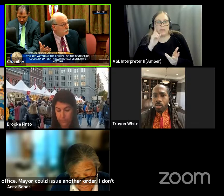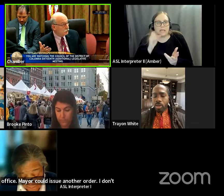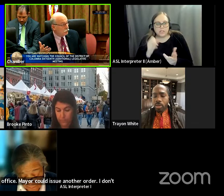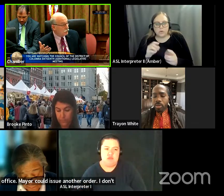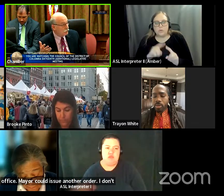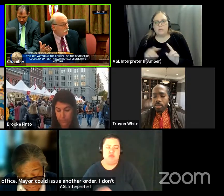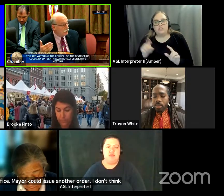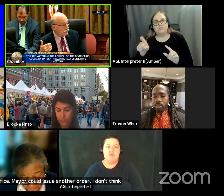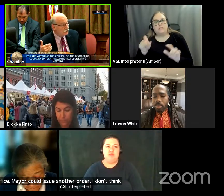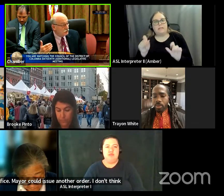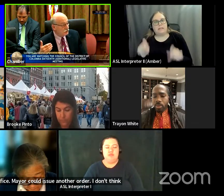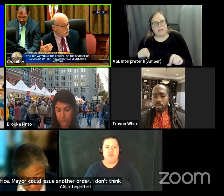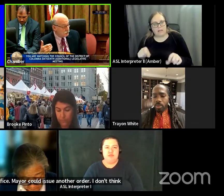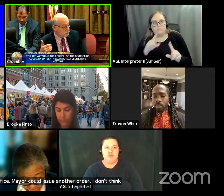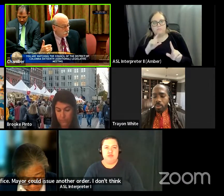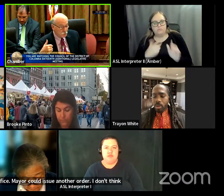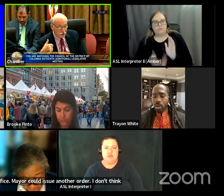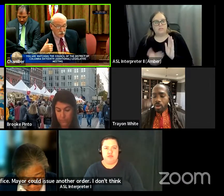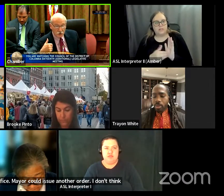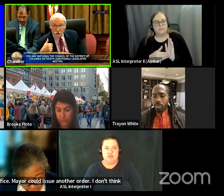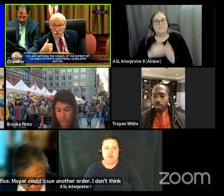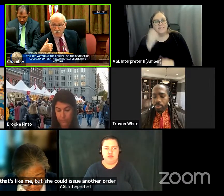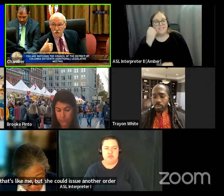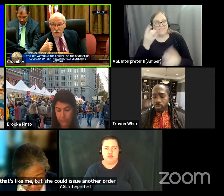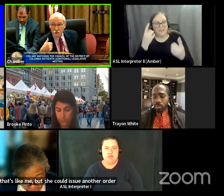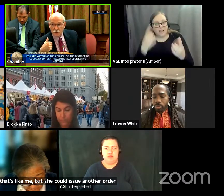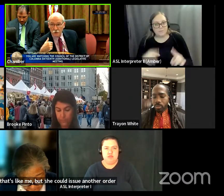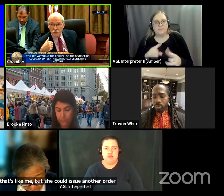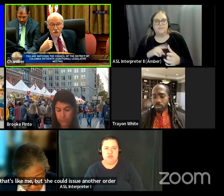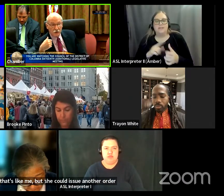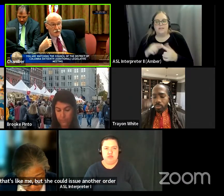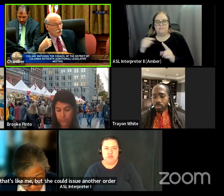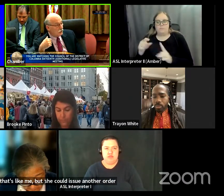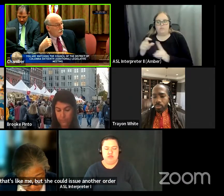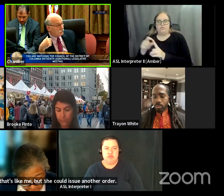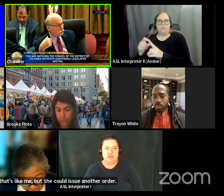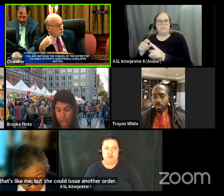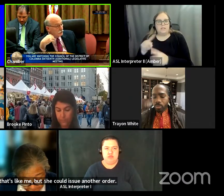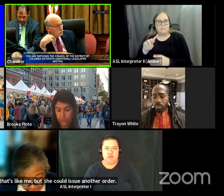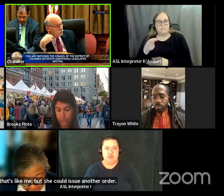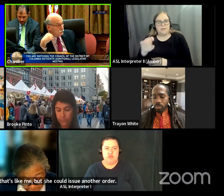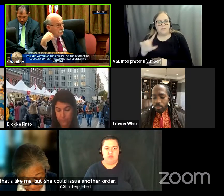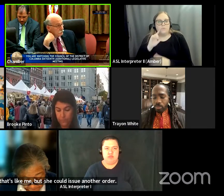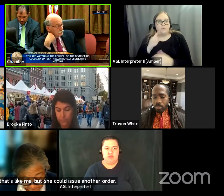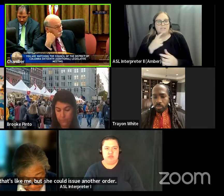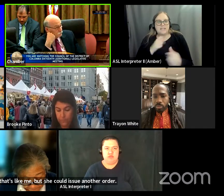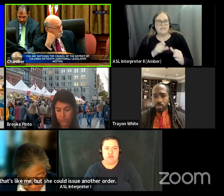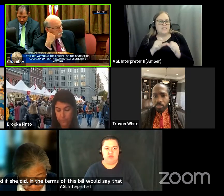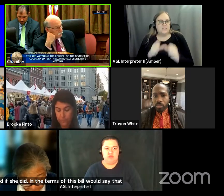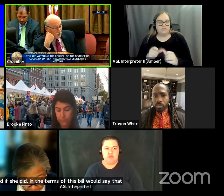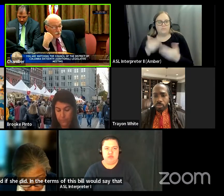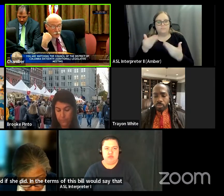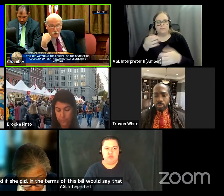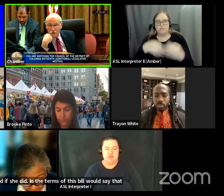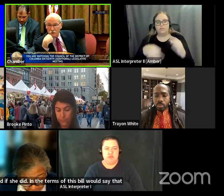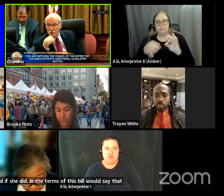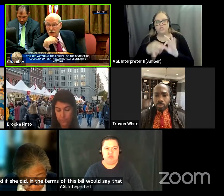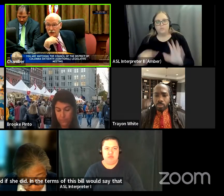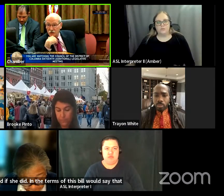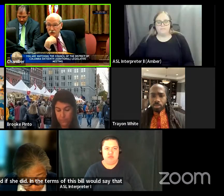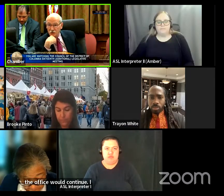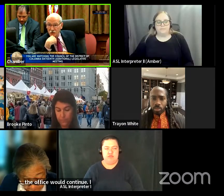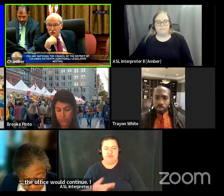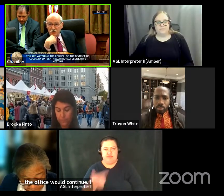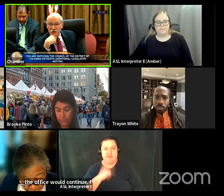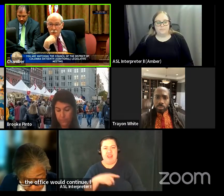issue another order. And if she did, then the terms of this bill would say that the office would continue. I think what this bill